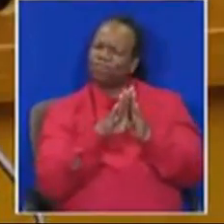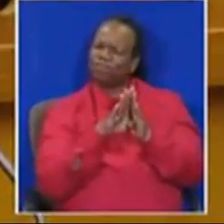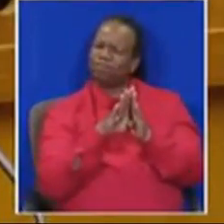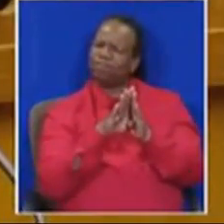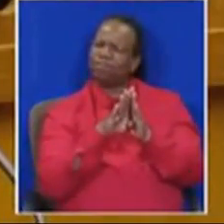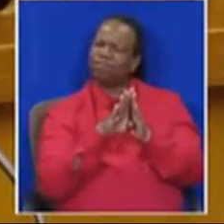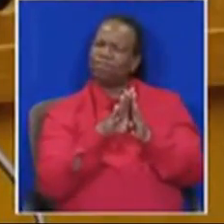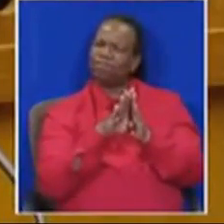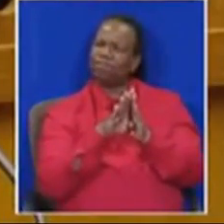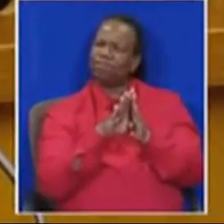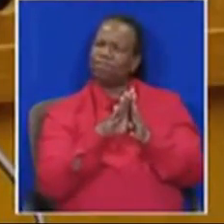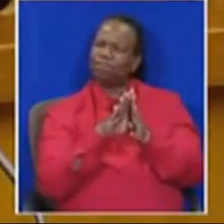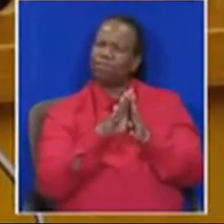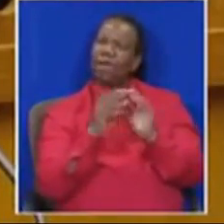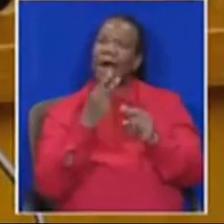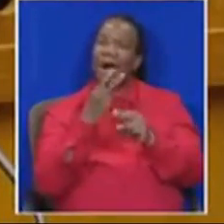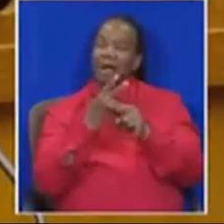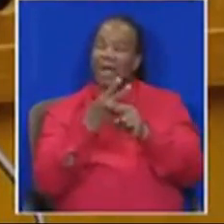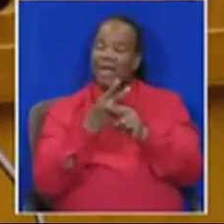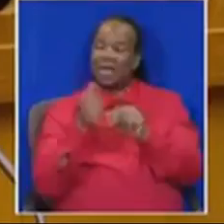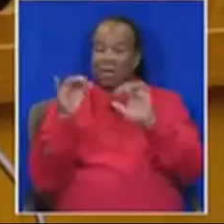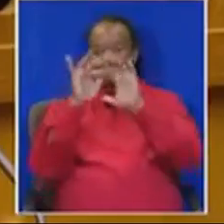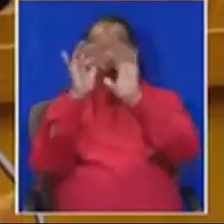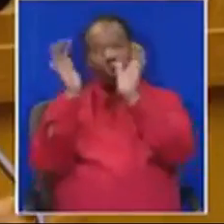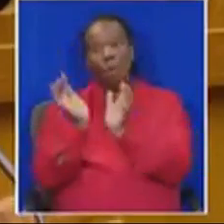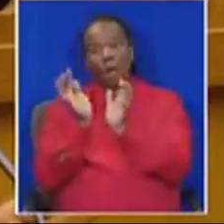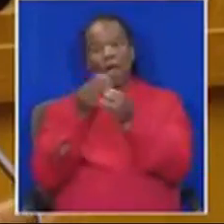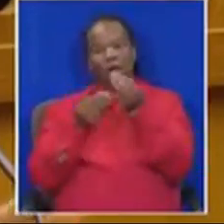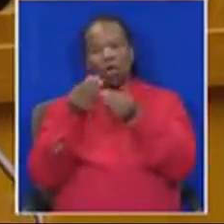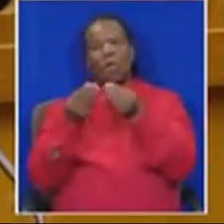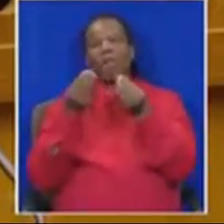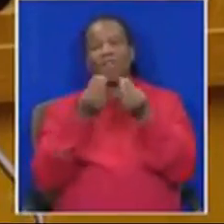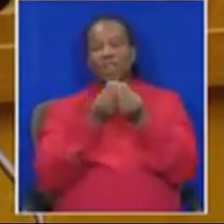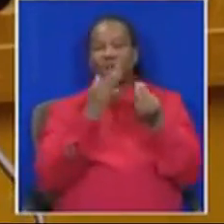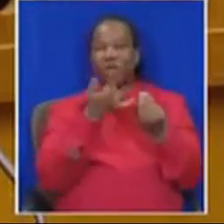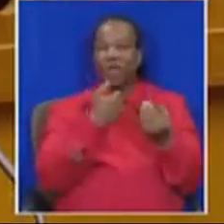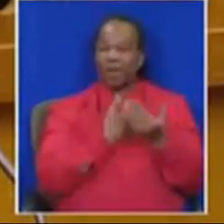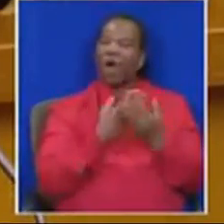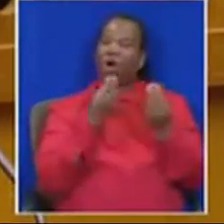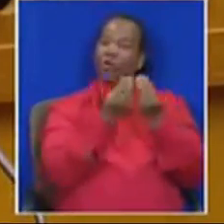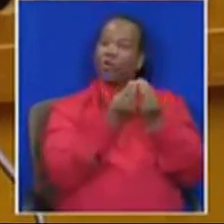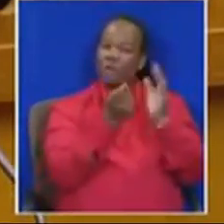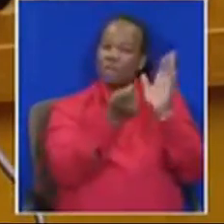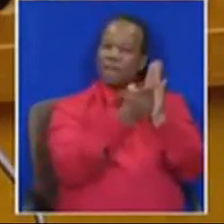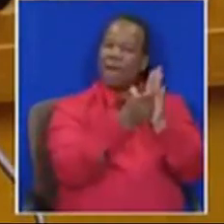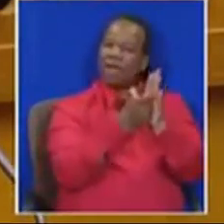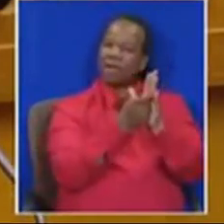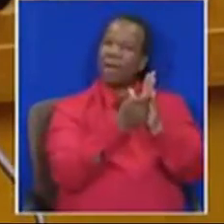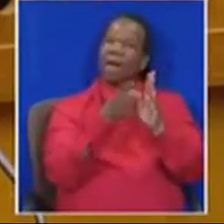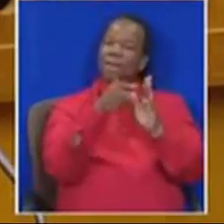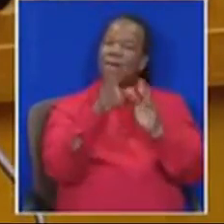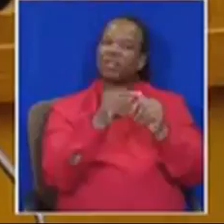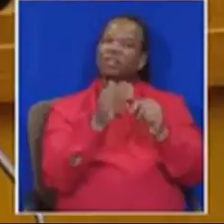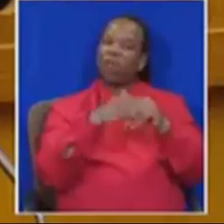broader sustained recovery in the global economy. Commodity prices have improved and keep on